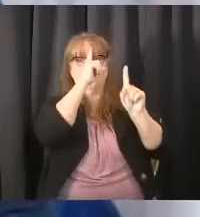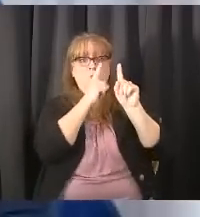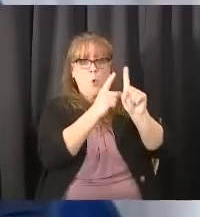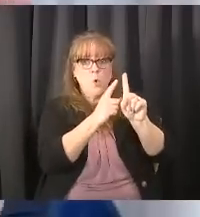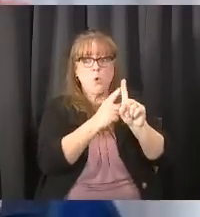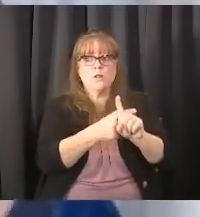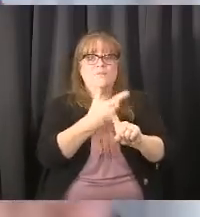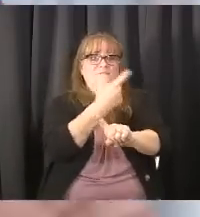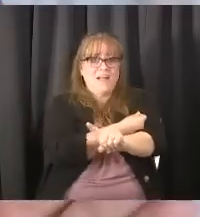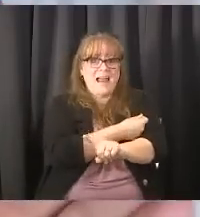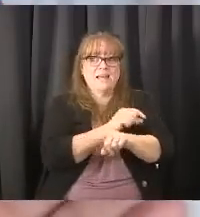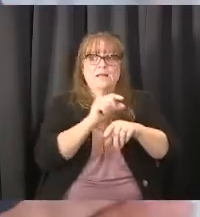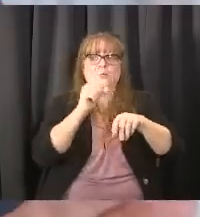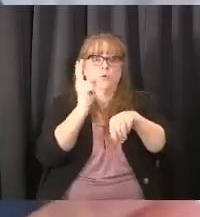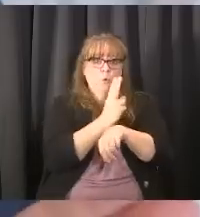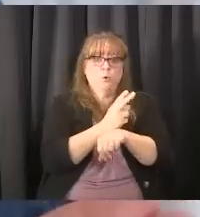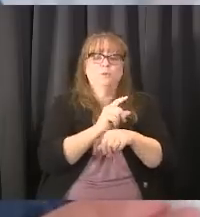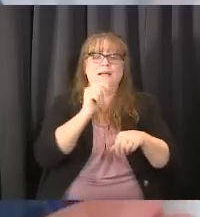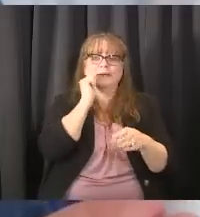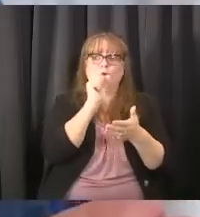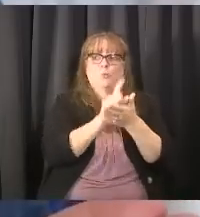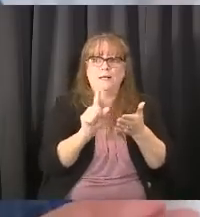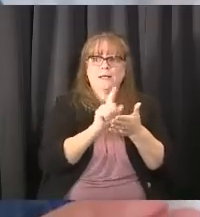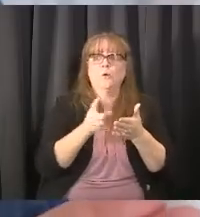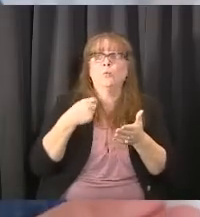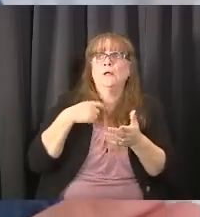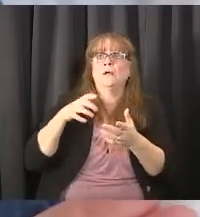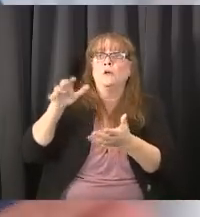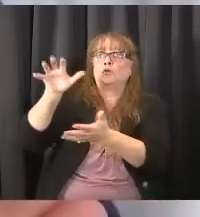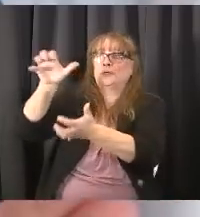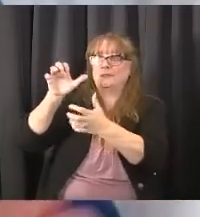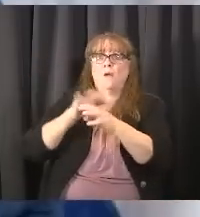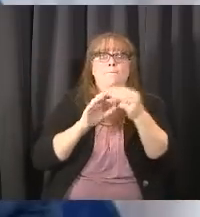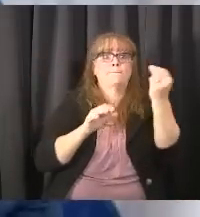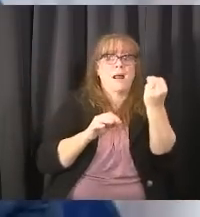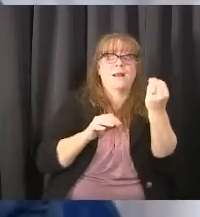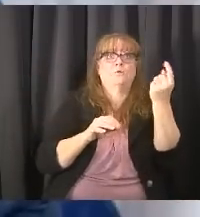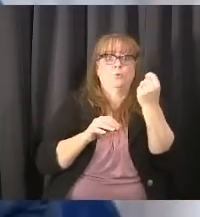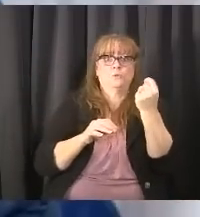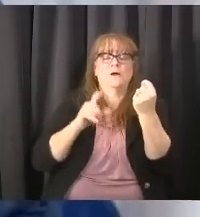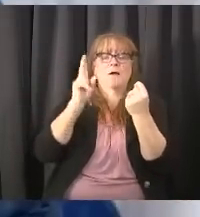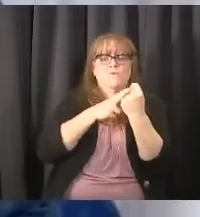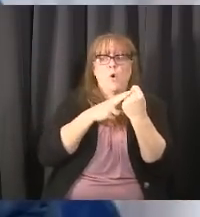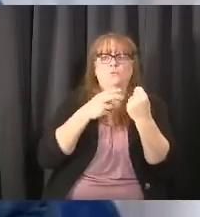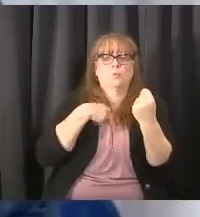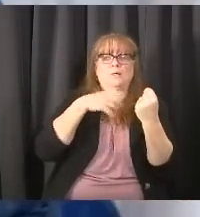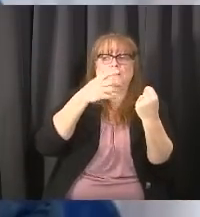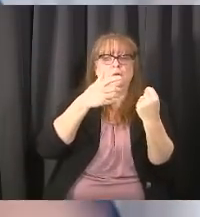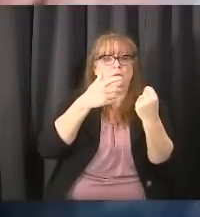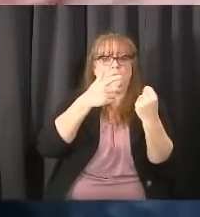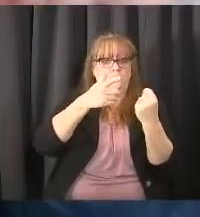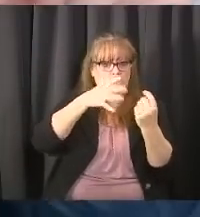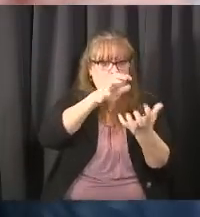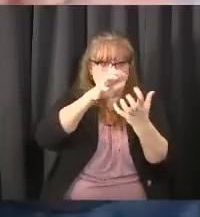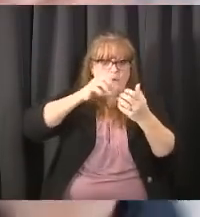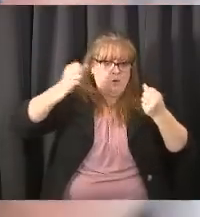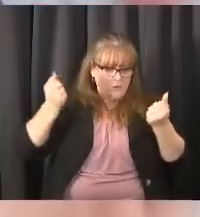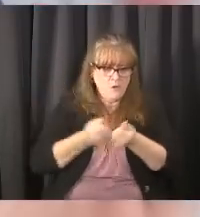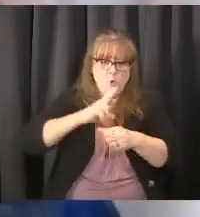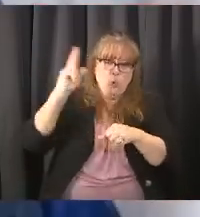there will be more unused, and that gets used by Sunday of the following week. So if you're looking at Monday or Tuesday data, you might show